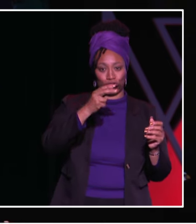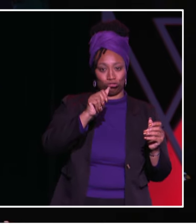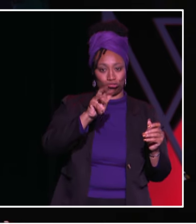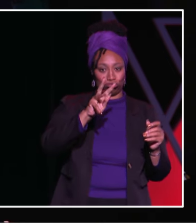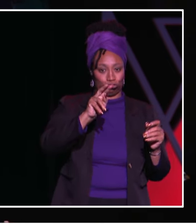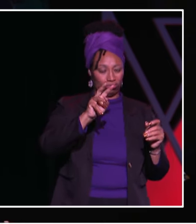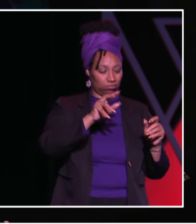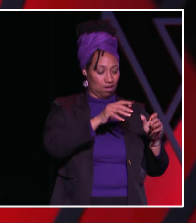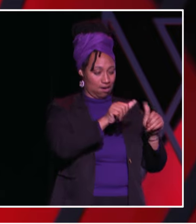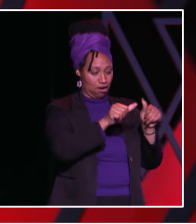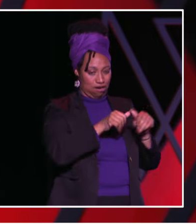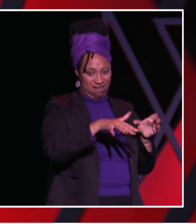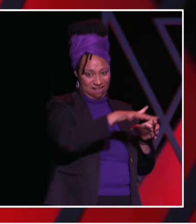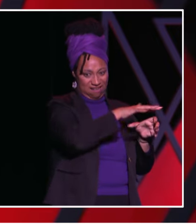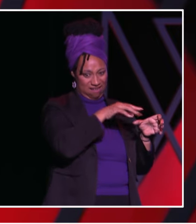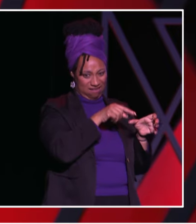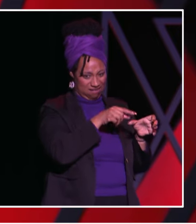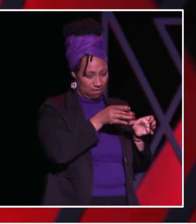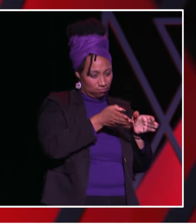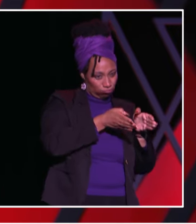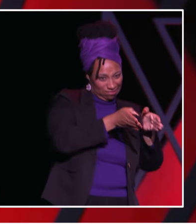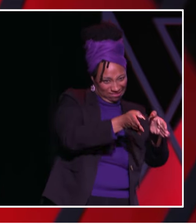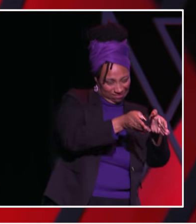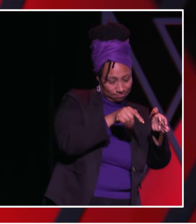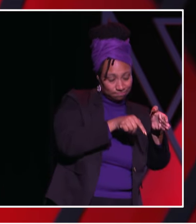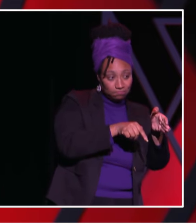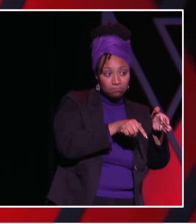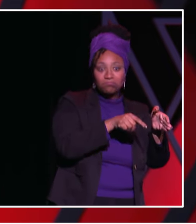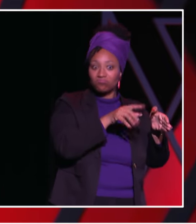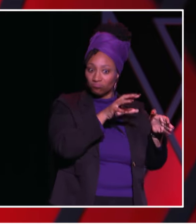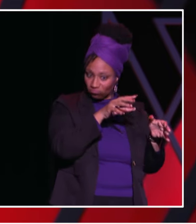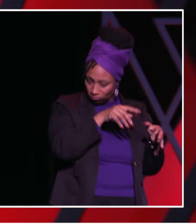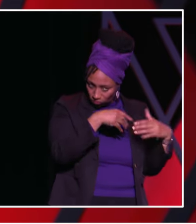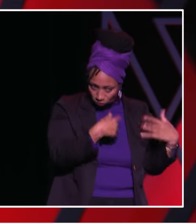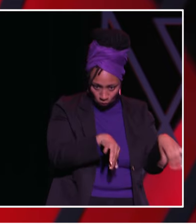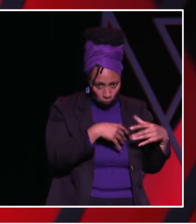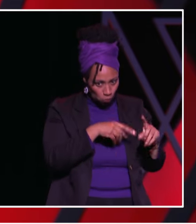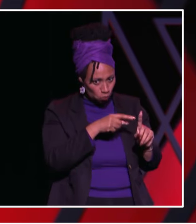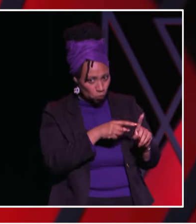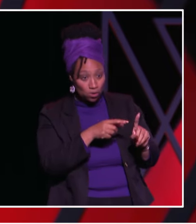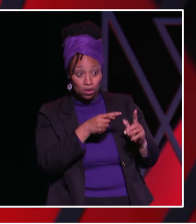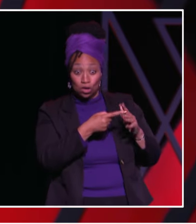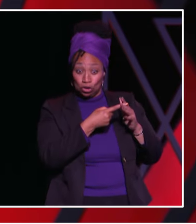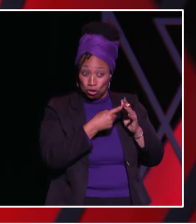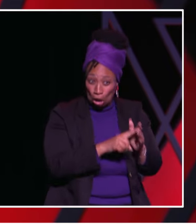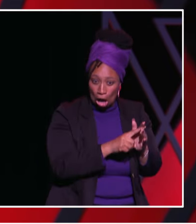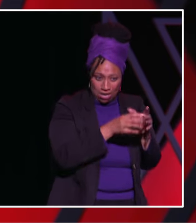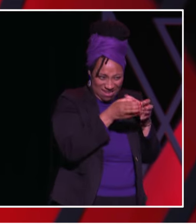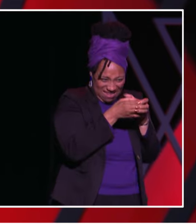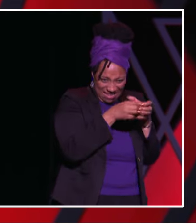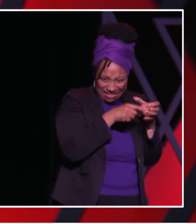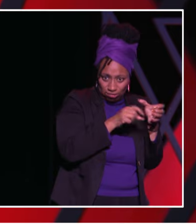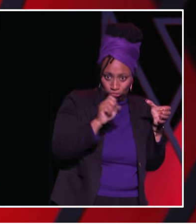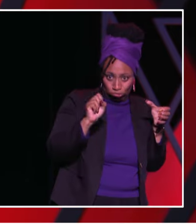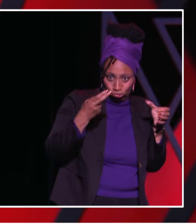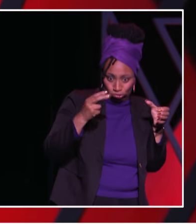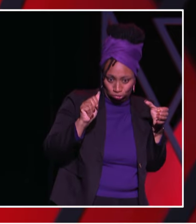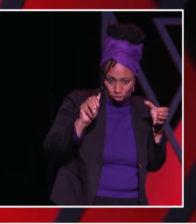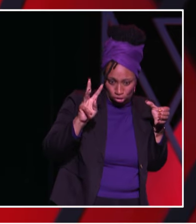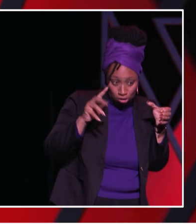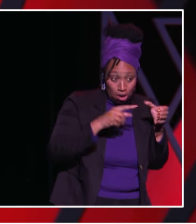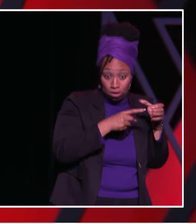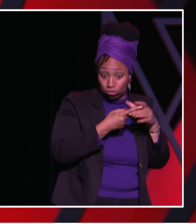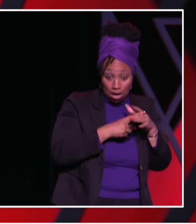it. I couldn't believe there were probably 3,000 or 4,000 people in Shaw. By the way, I'm a native